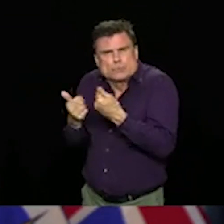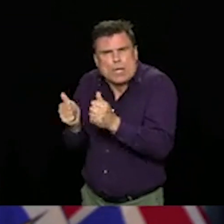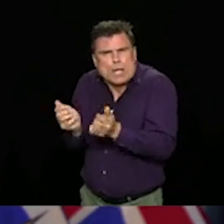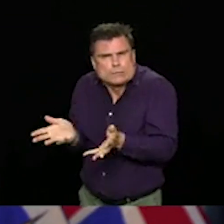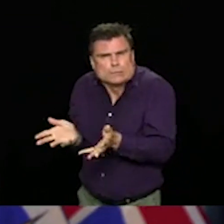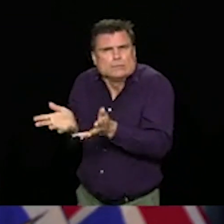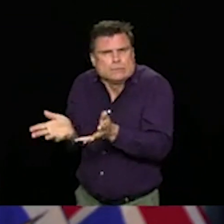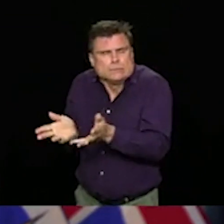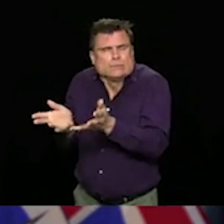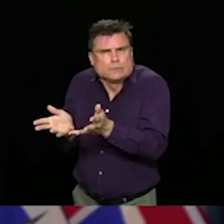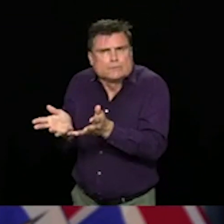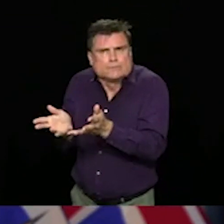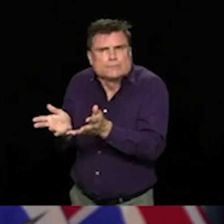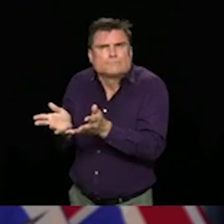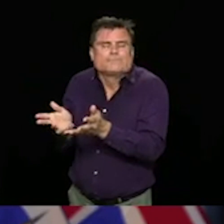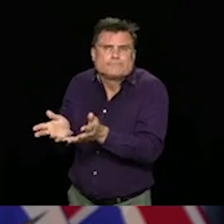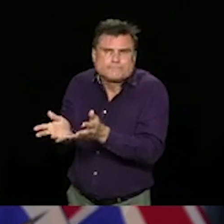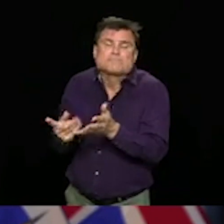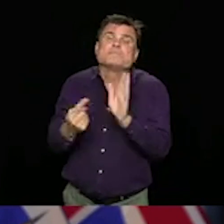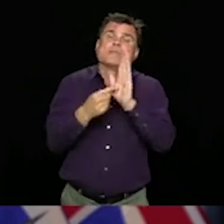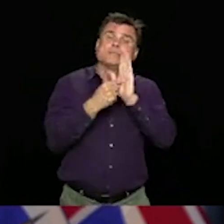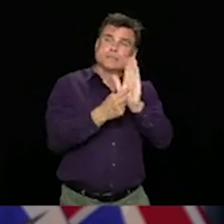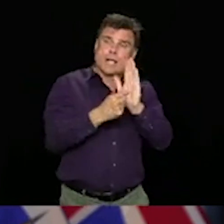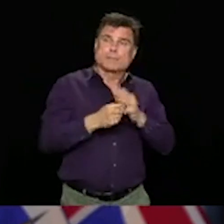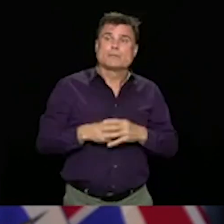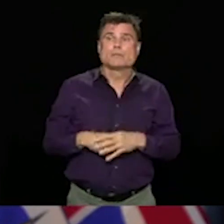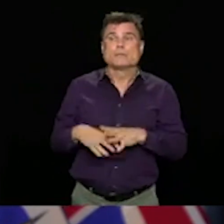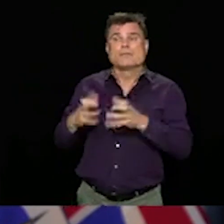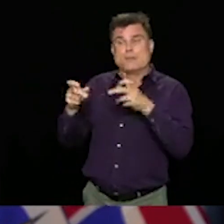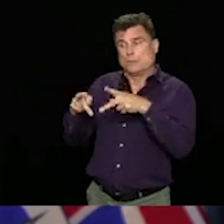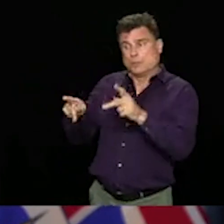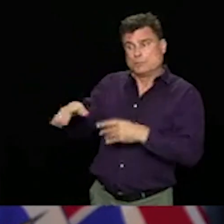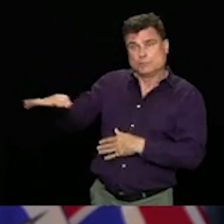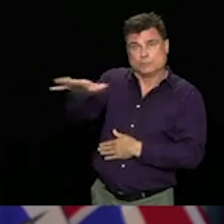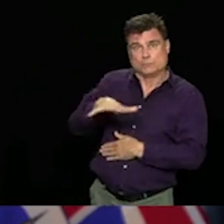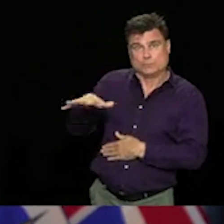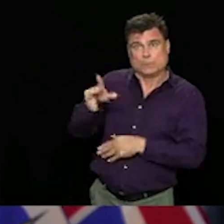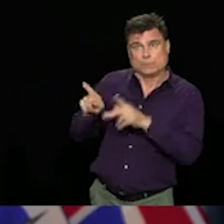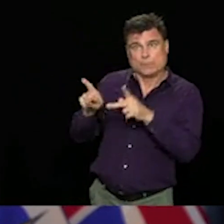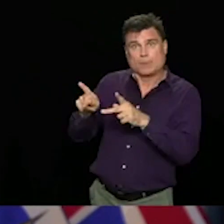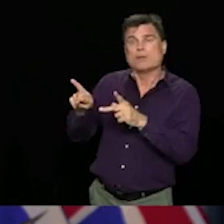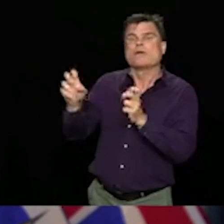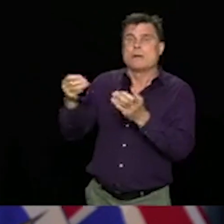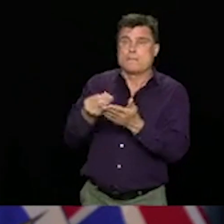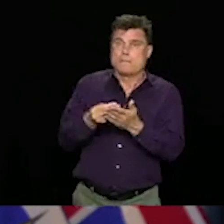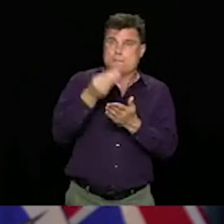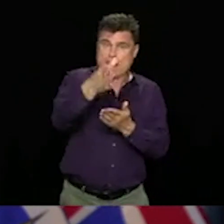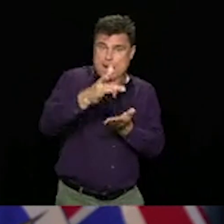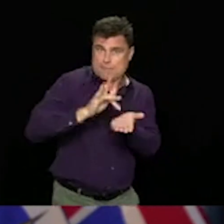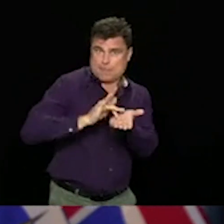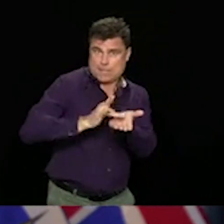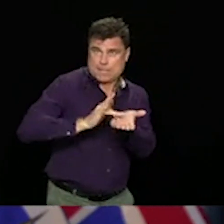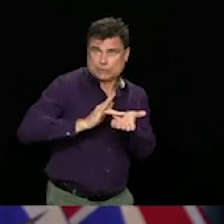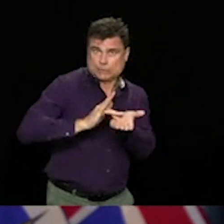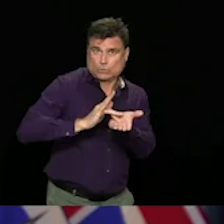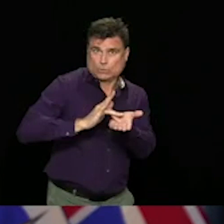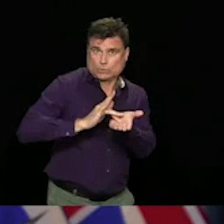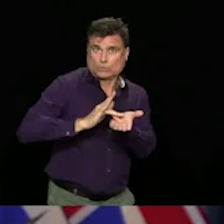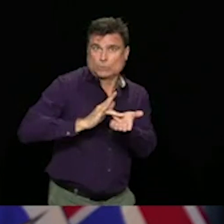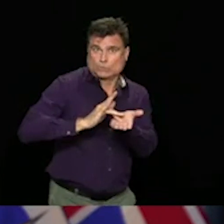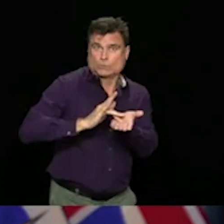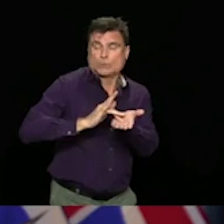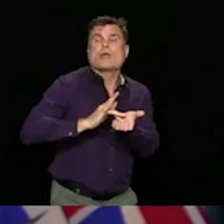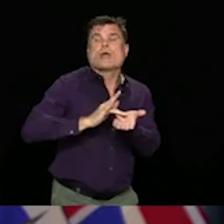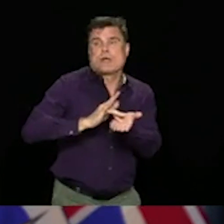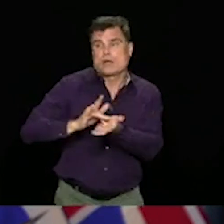pharmaceutical alternatives to the street drug supply. So things like diacetylmorphine and hydromorphone, and being prescribed those so that you reduce